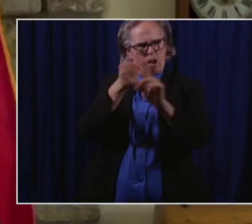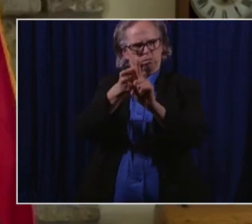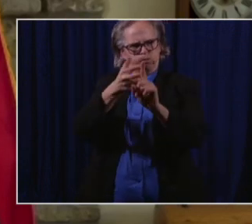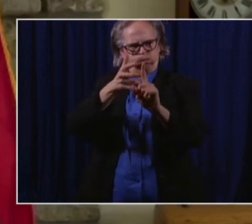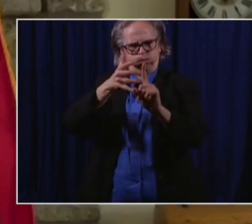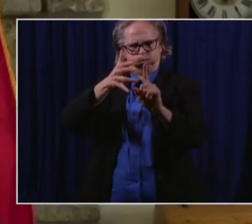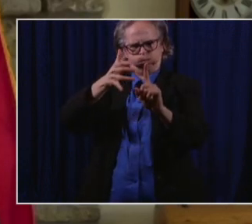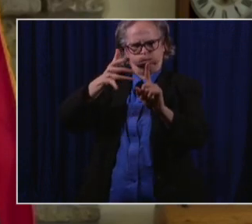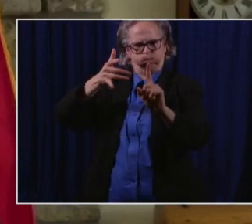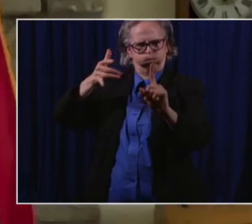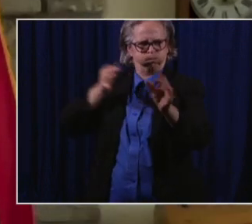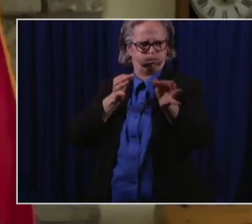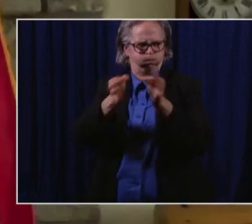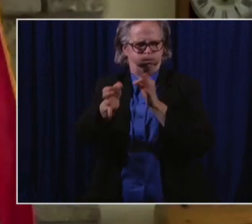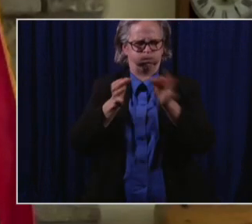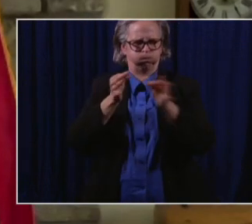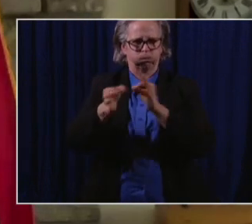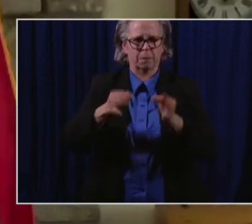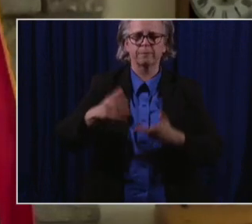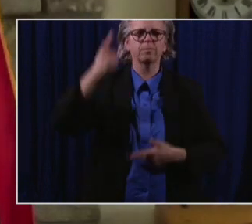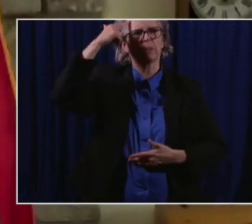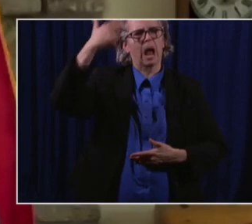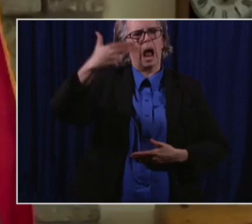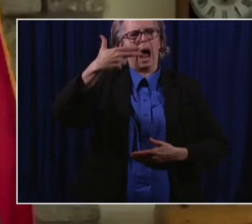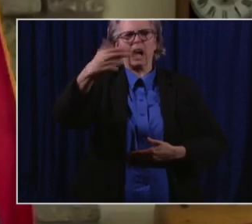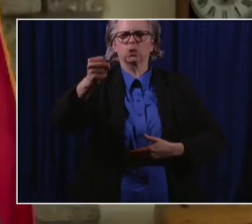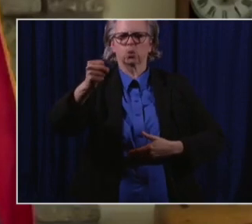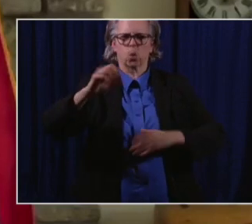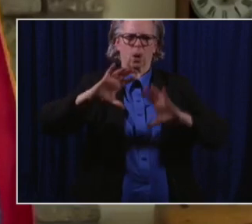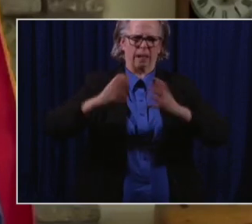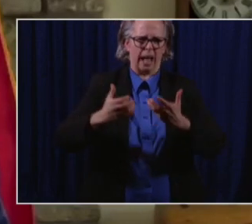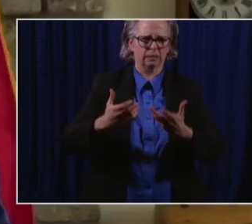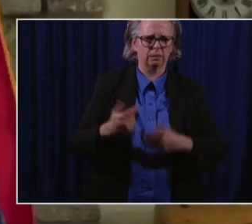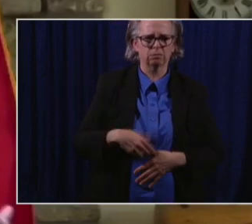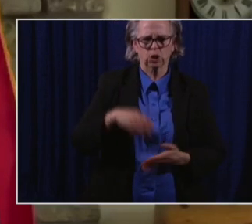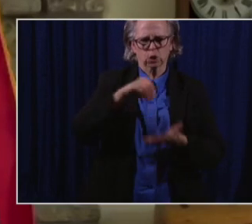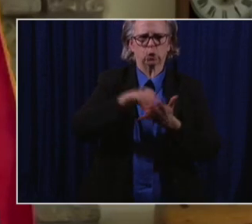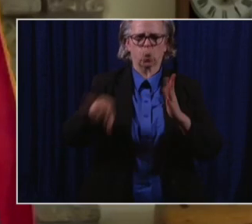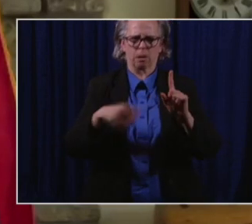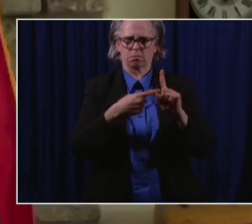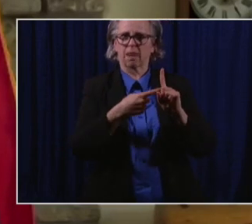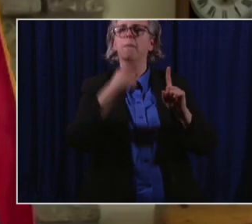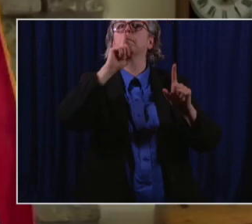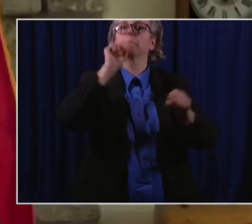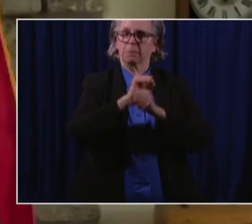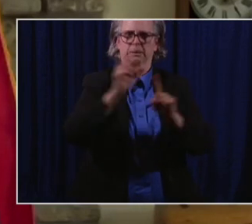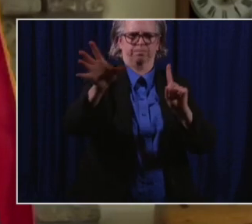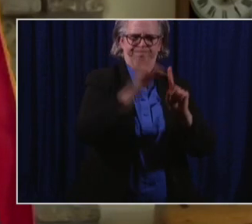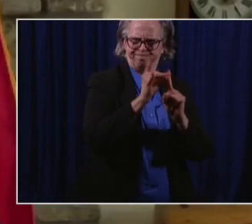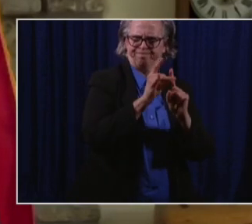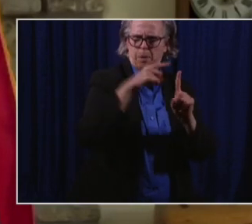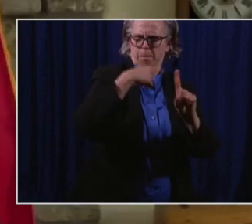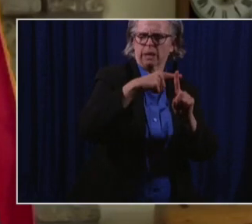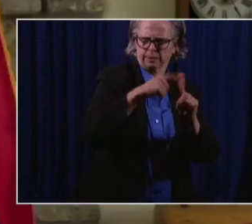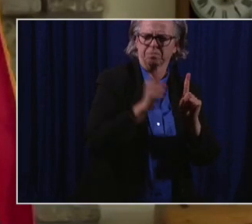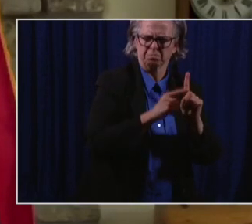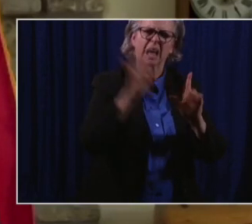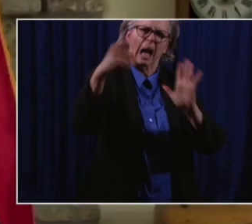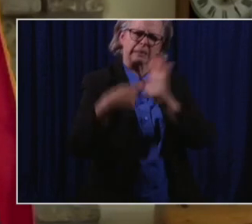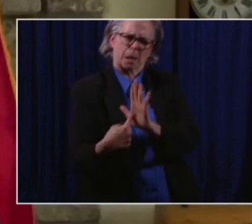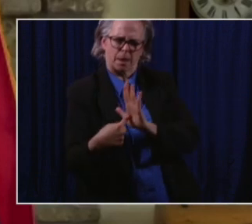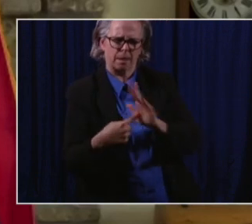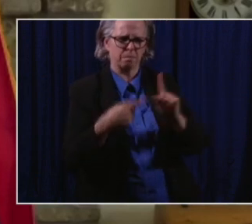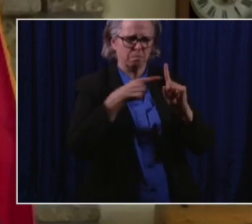student. It's determined that they have COVID. Then they go back and determine who they were seated